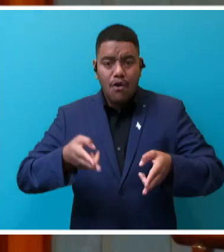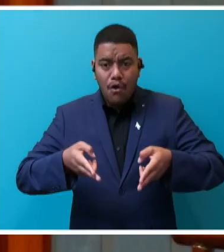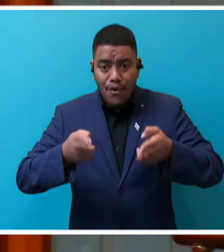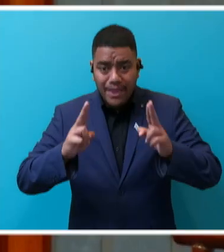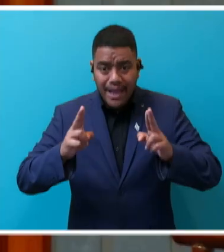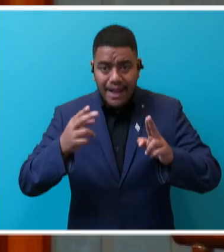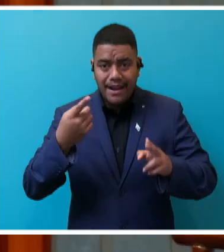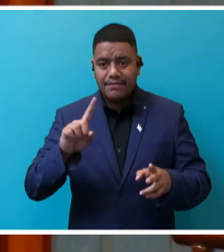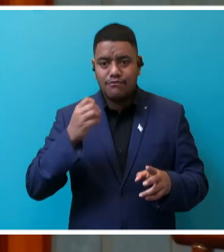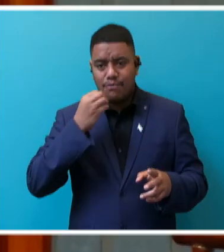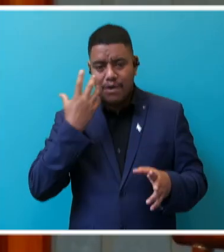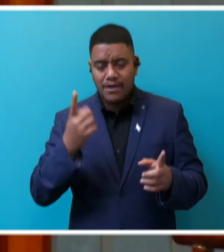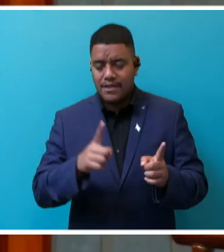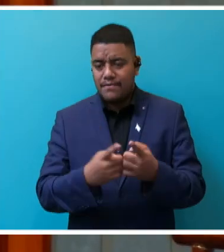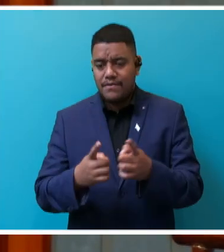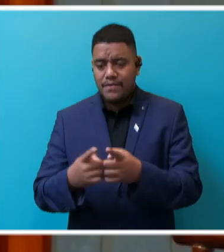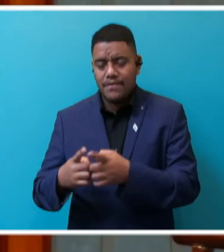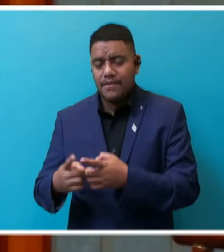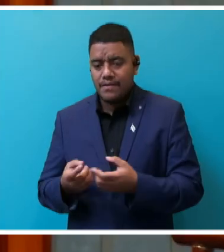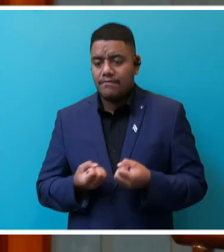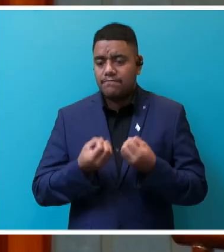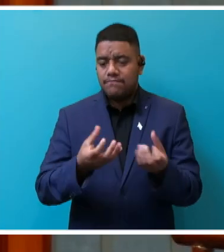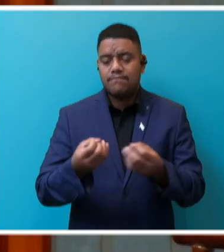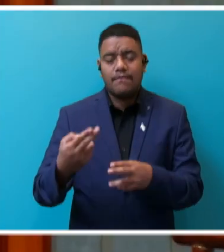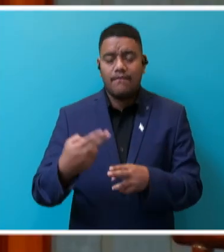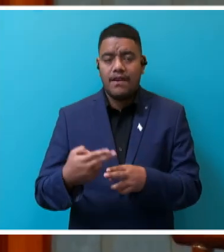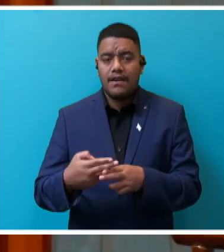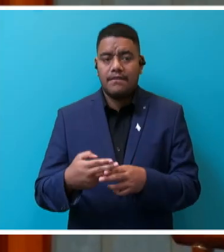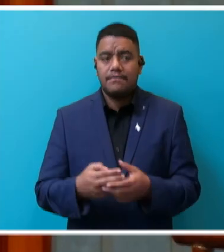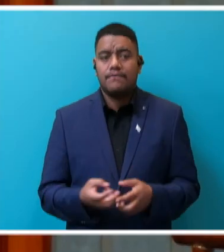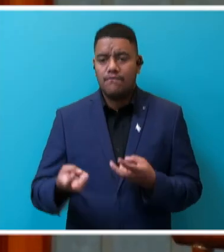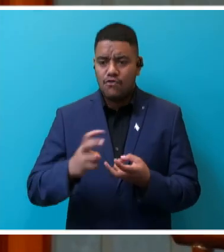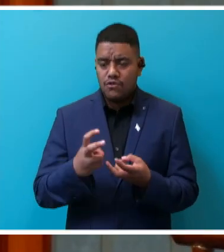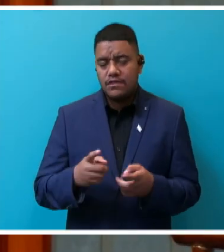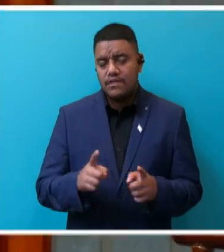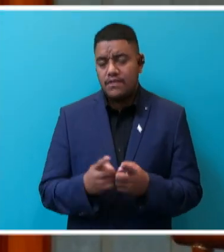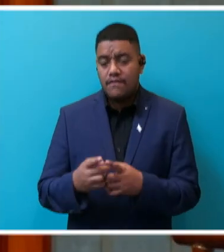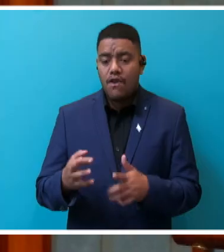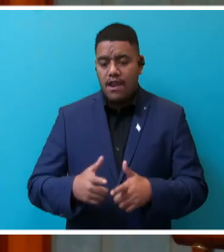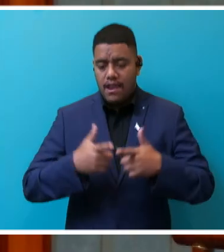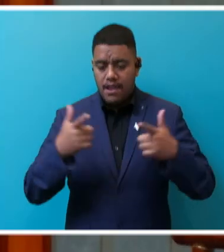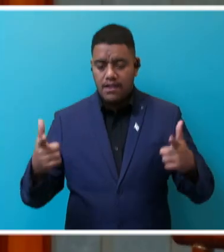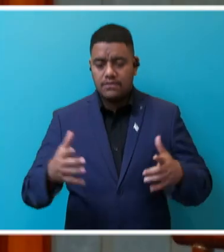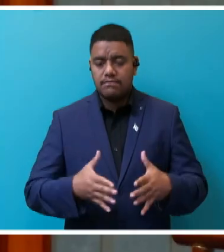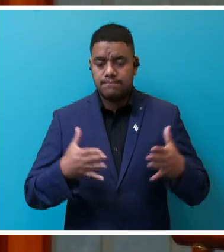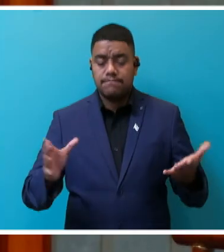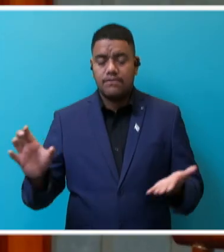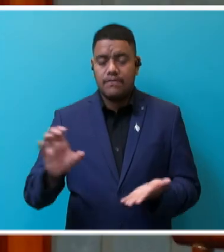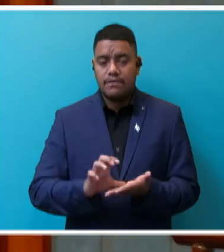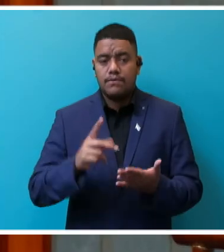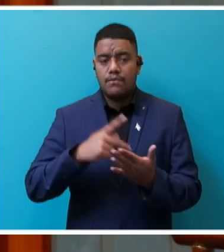markets, directly linking rural MSMEs to the benefit of large-scale investment